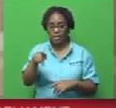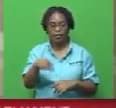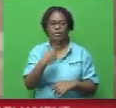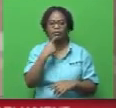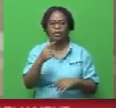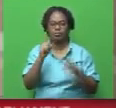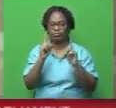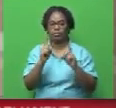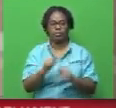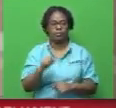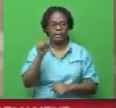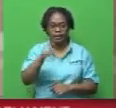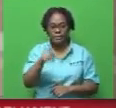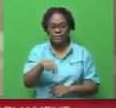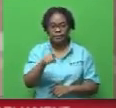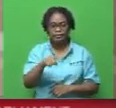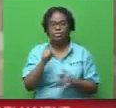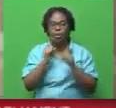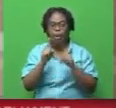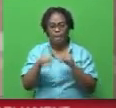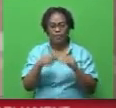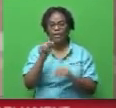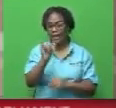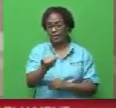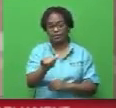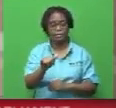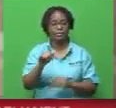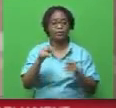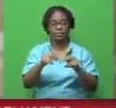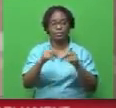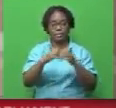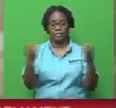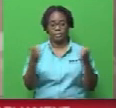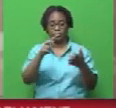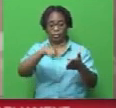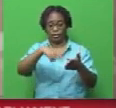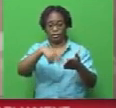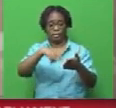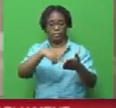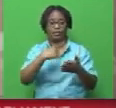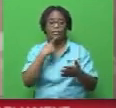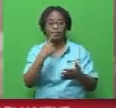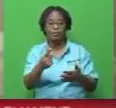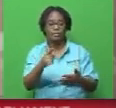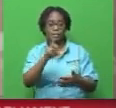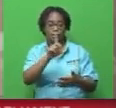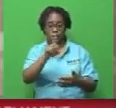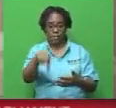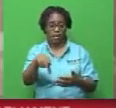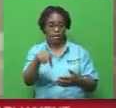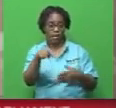on April 7, 2022. The DPP's office said that they were overburdened by 78